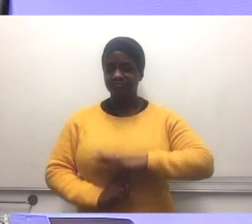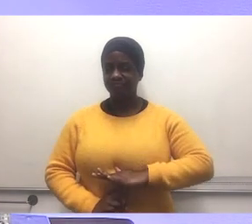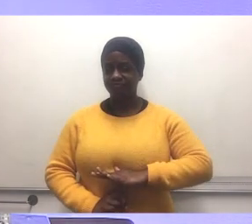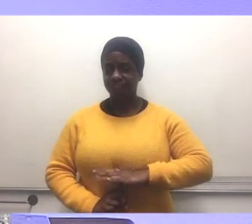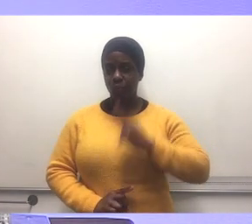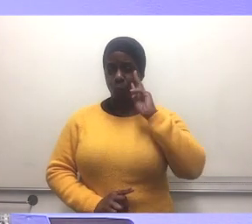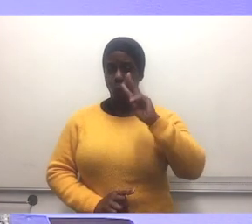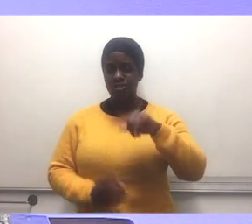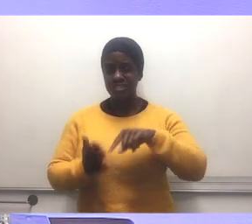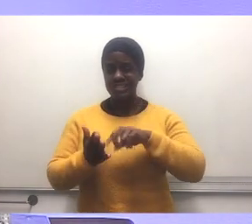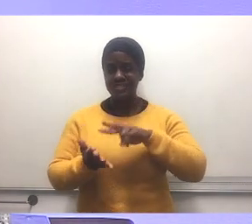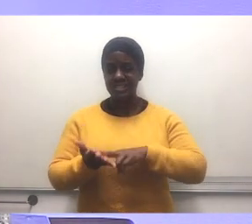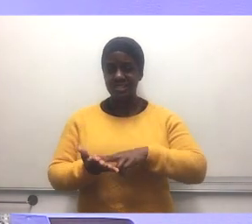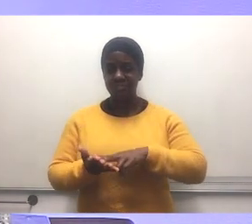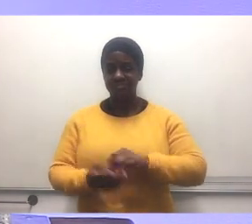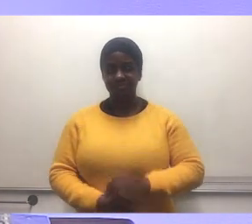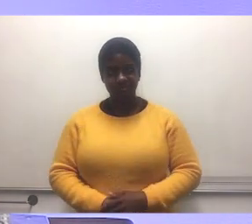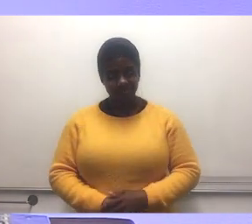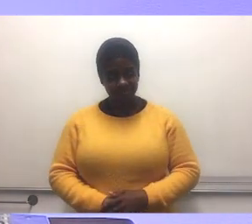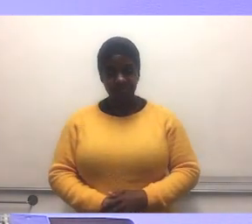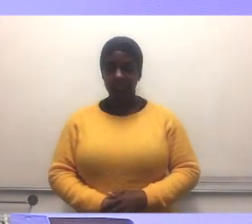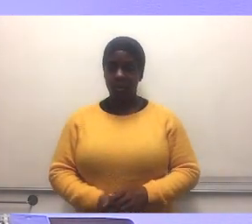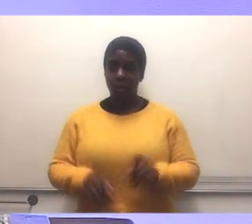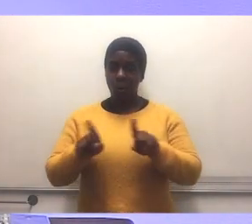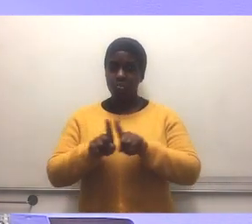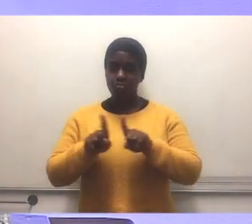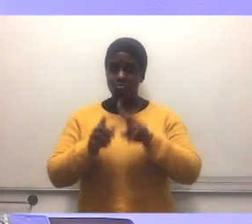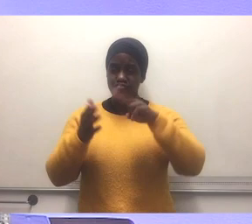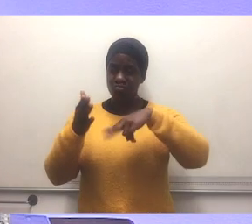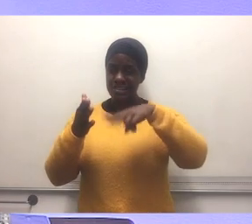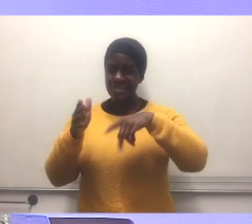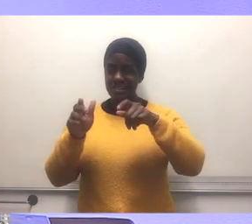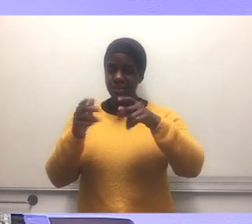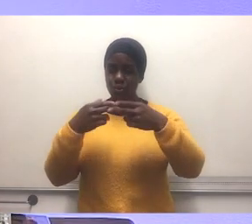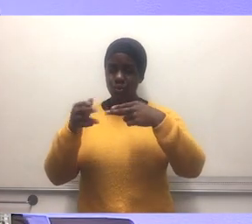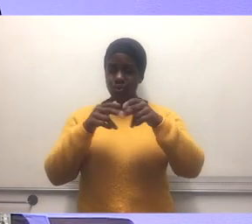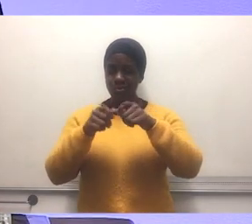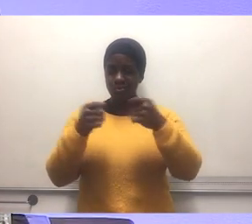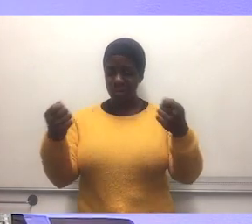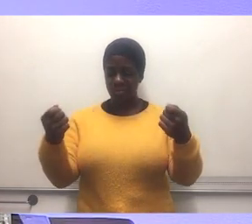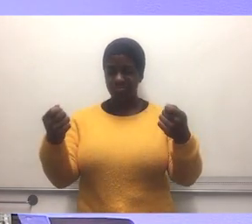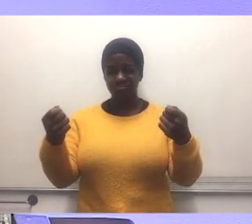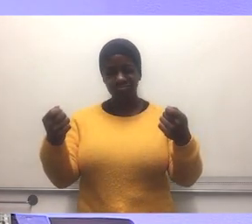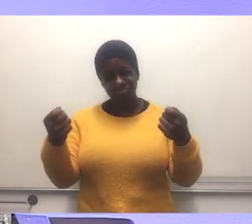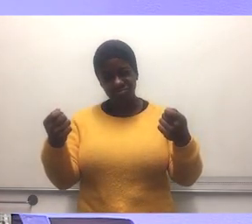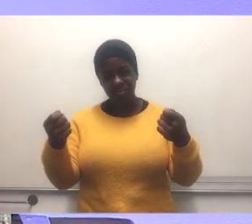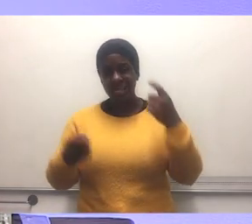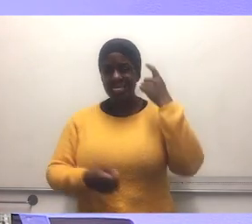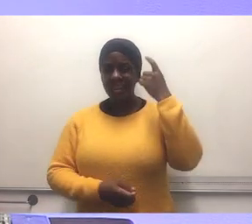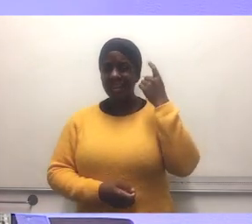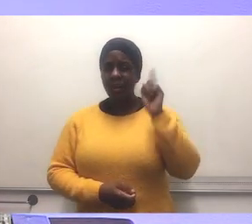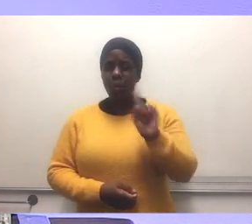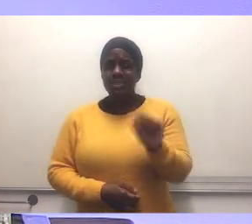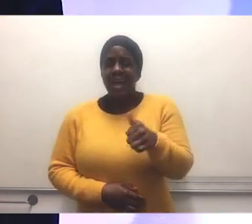the television. Yes, even to read the newspaper. You may be wondering sometimes,